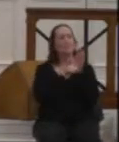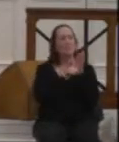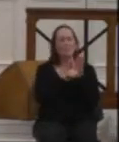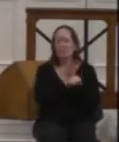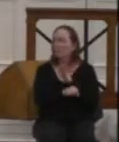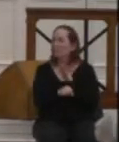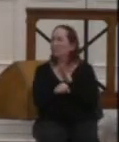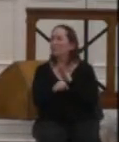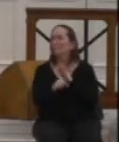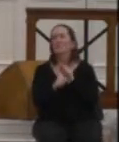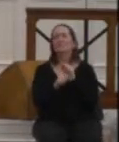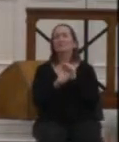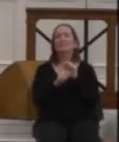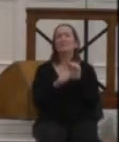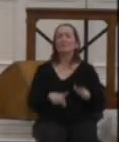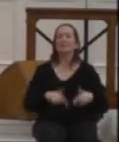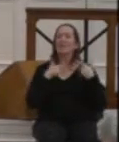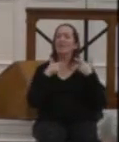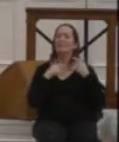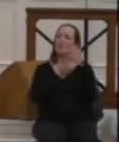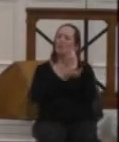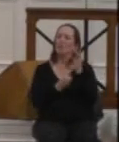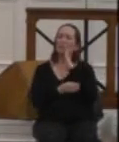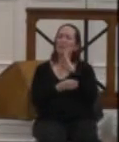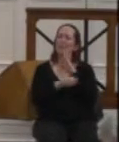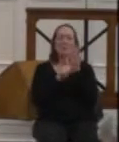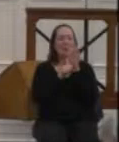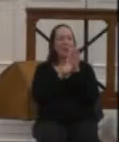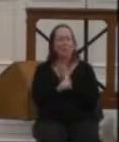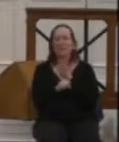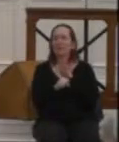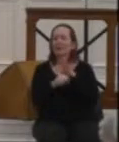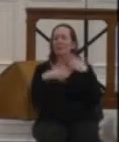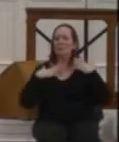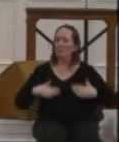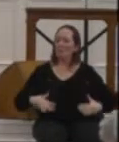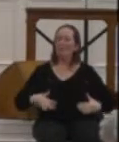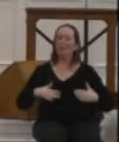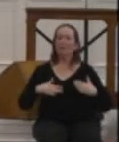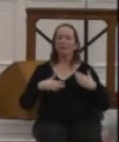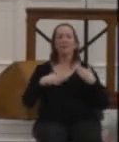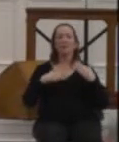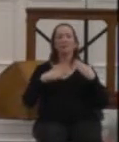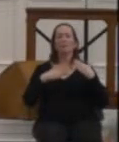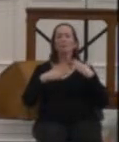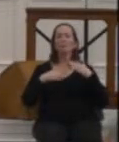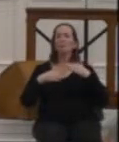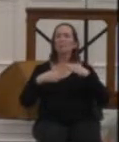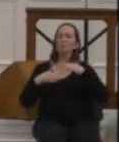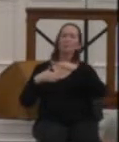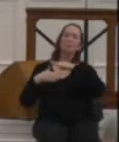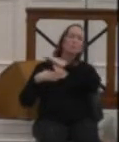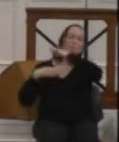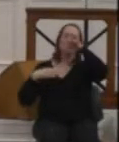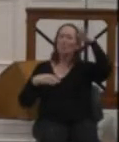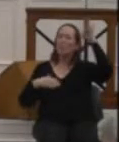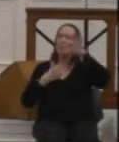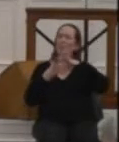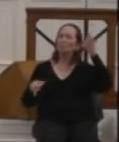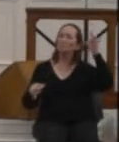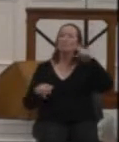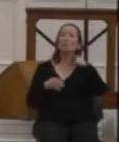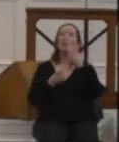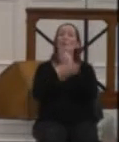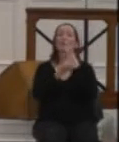You're free to be complete, body, soul, and spirit. You are free from the penalty